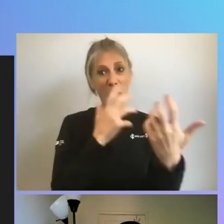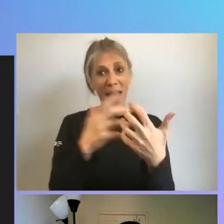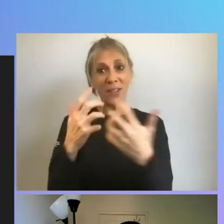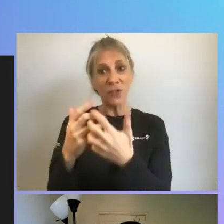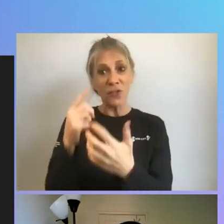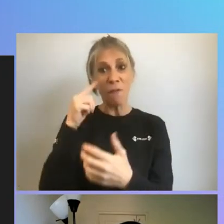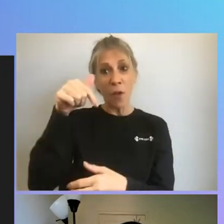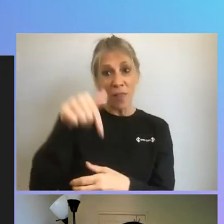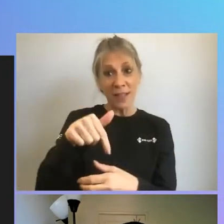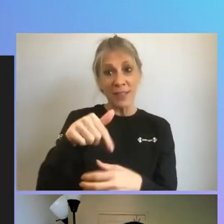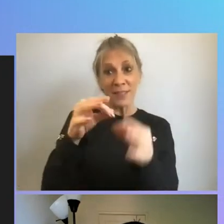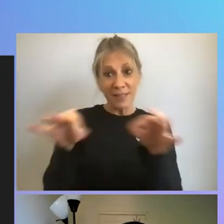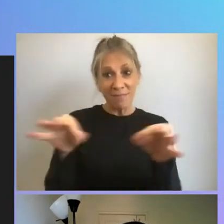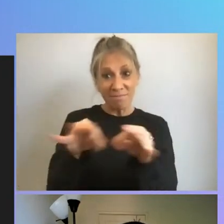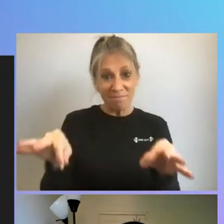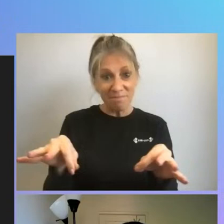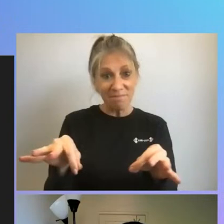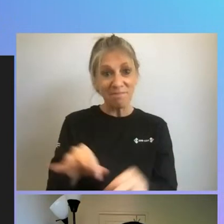prompt.